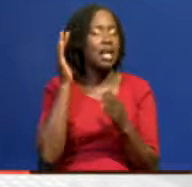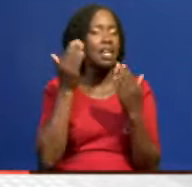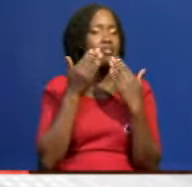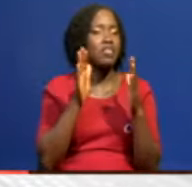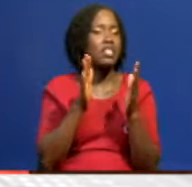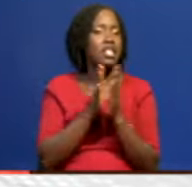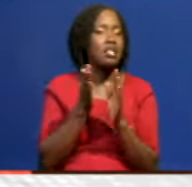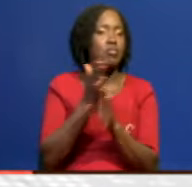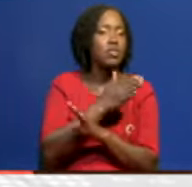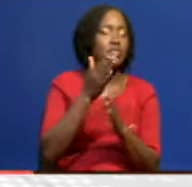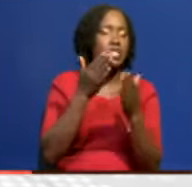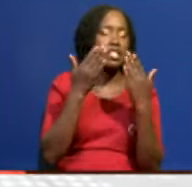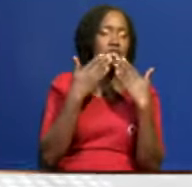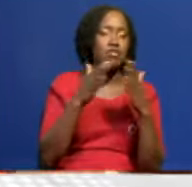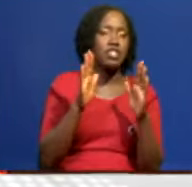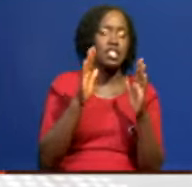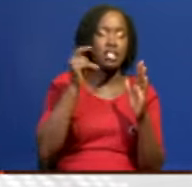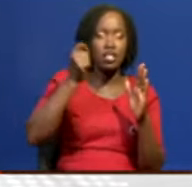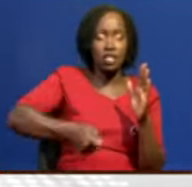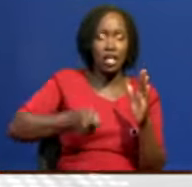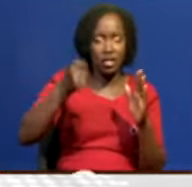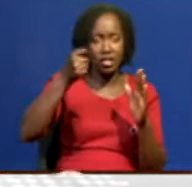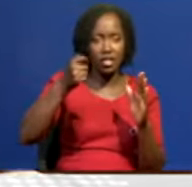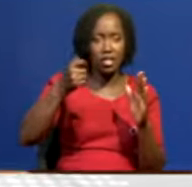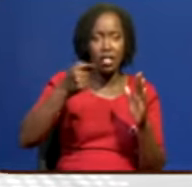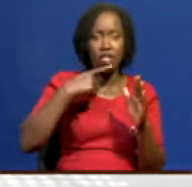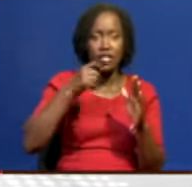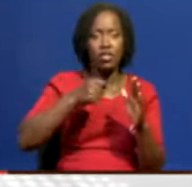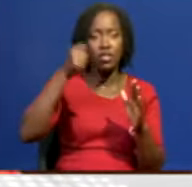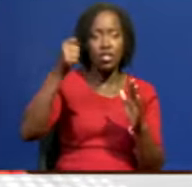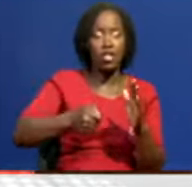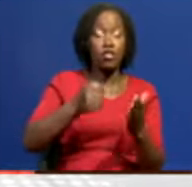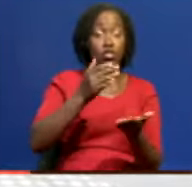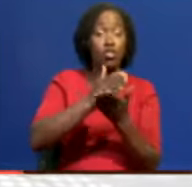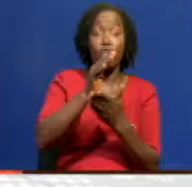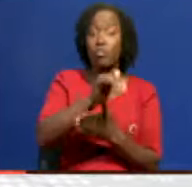previously determined. Then in that case, the judge will confirm that